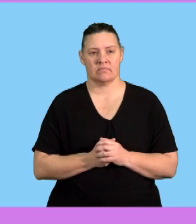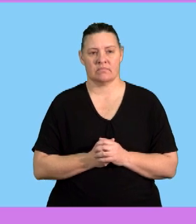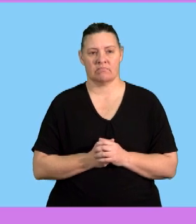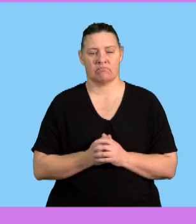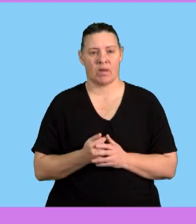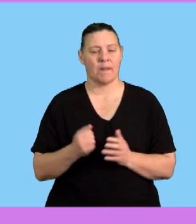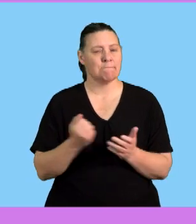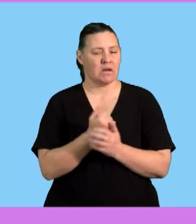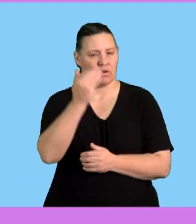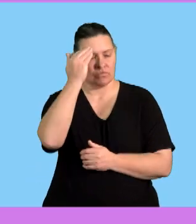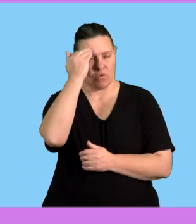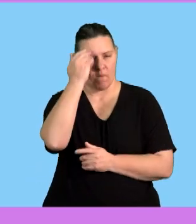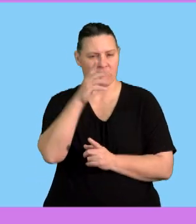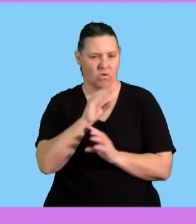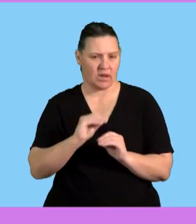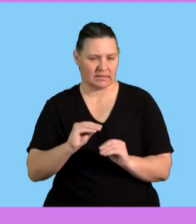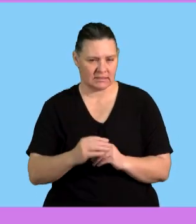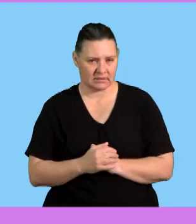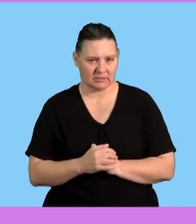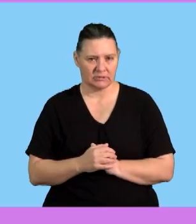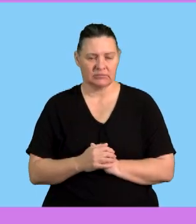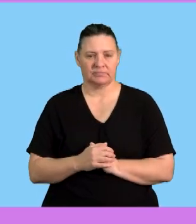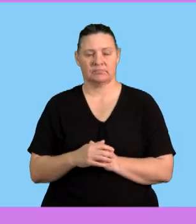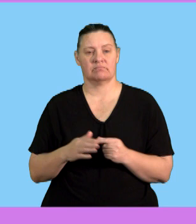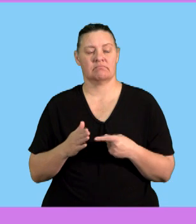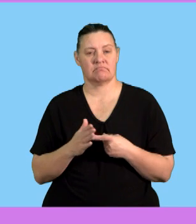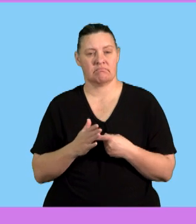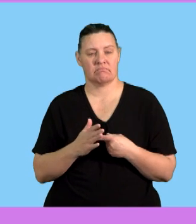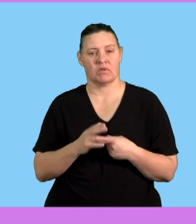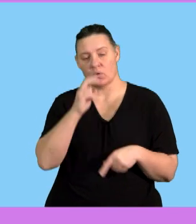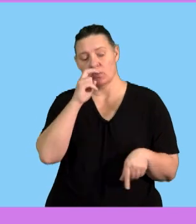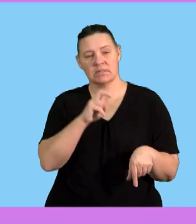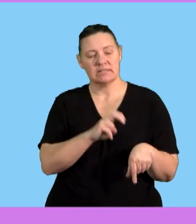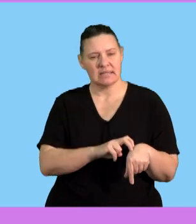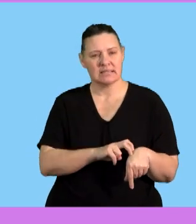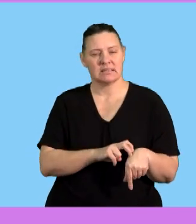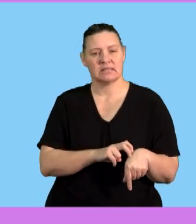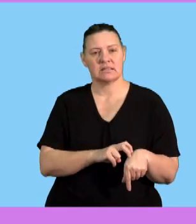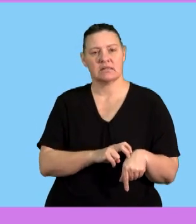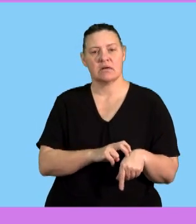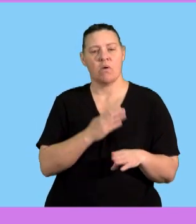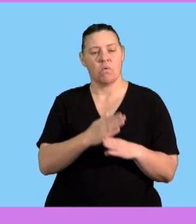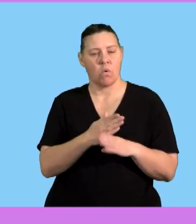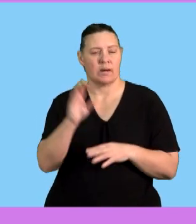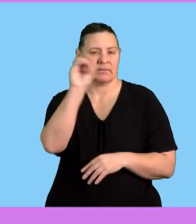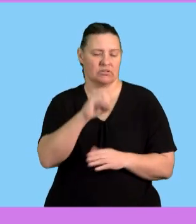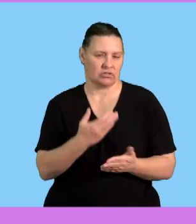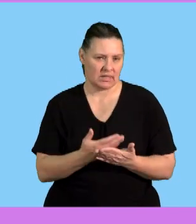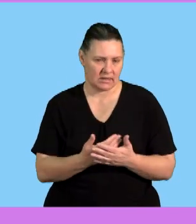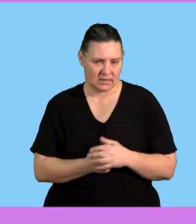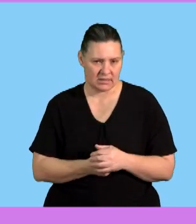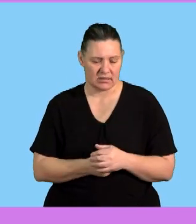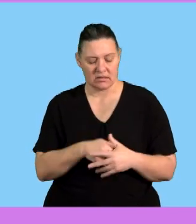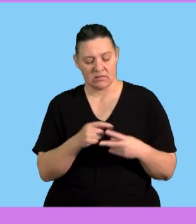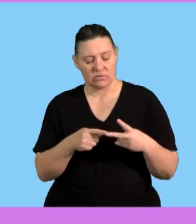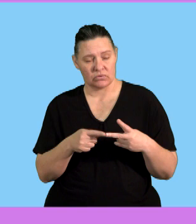What do you need to know for this lesson? Number 1, you need to be able to work with percentages.